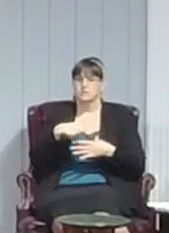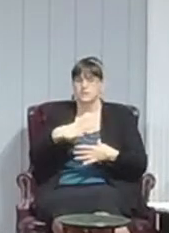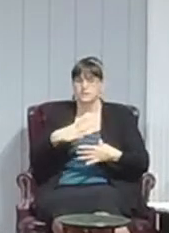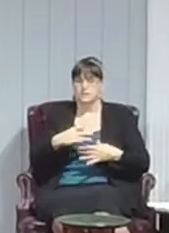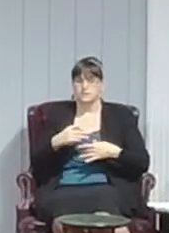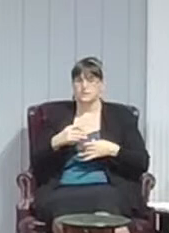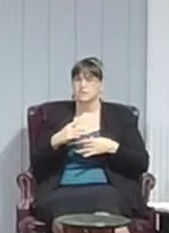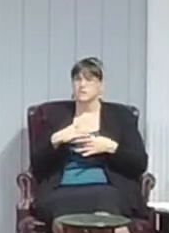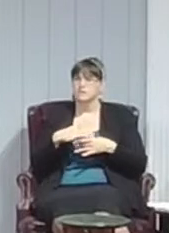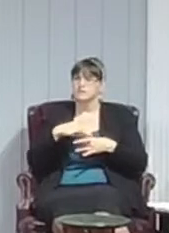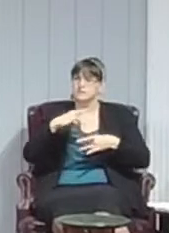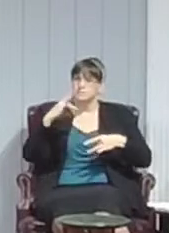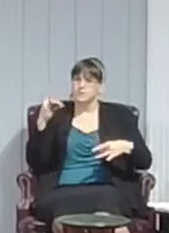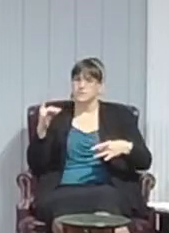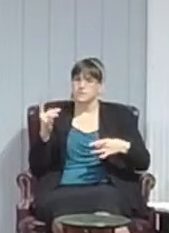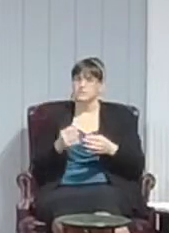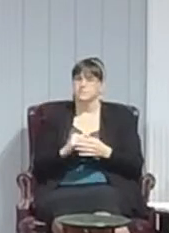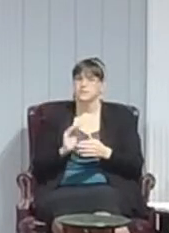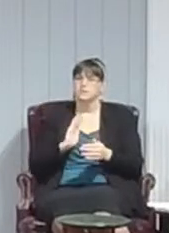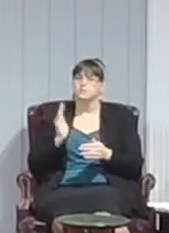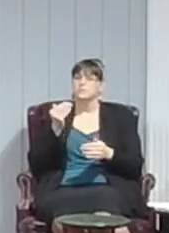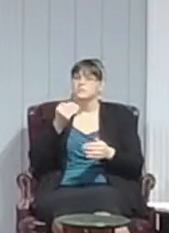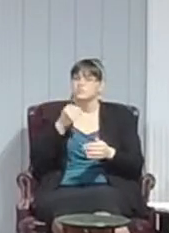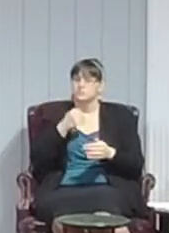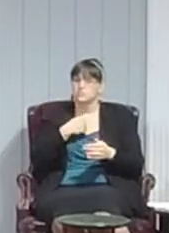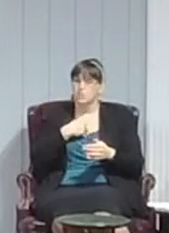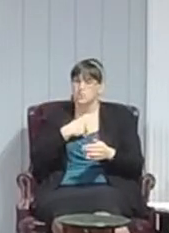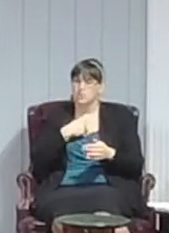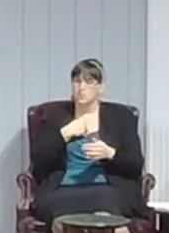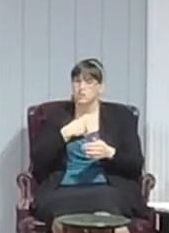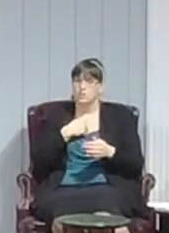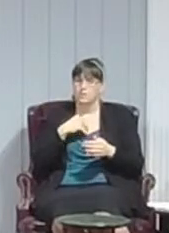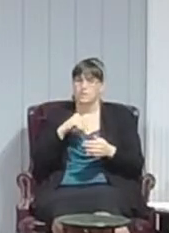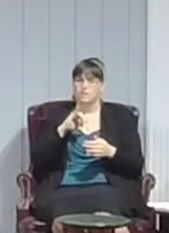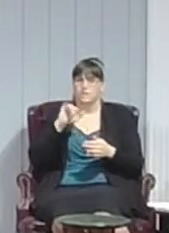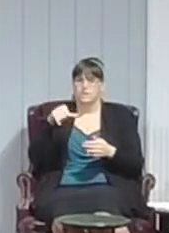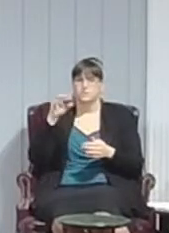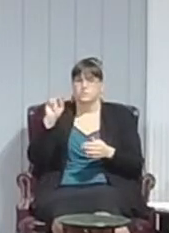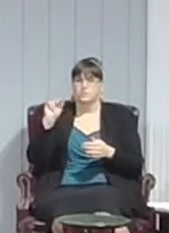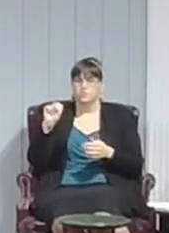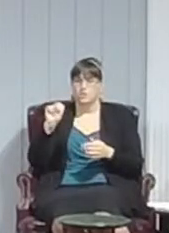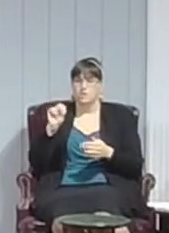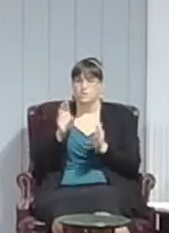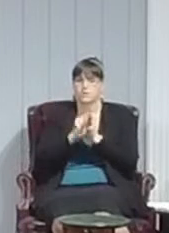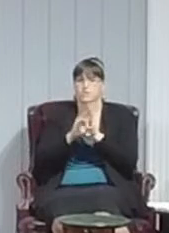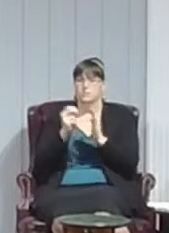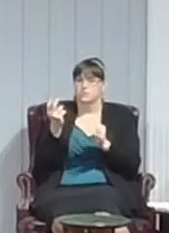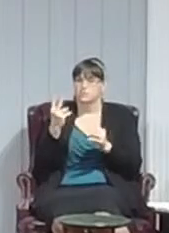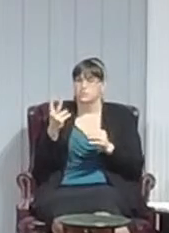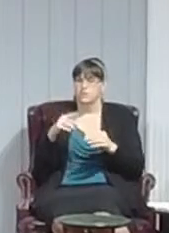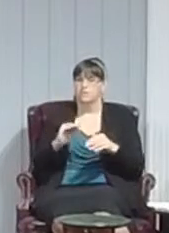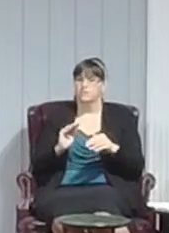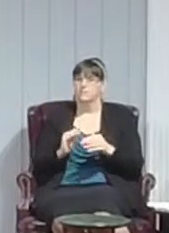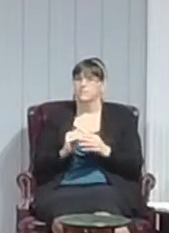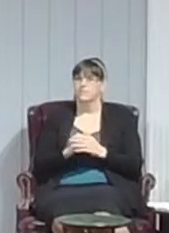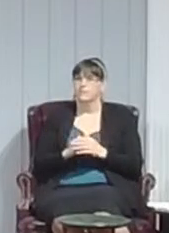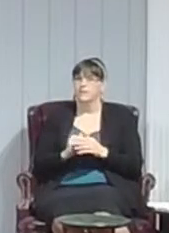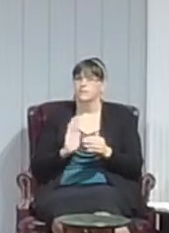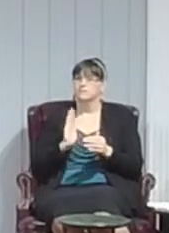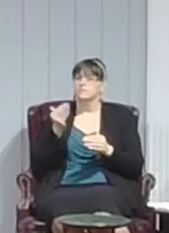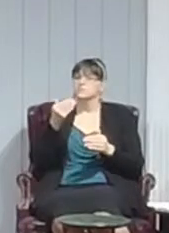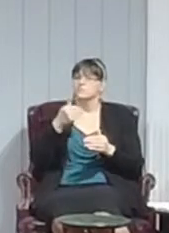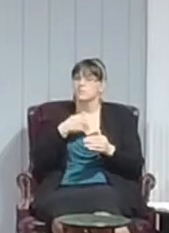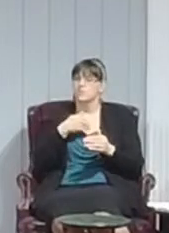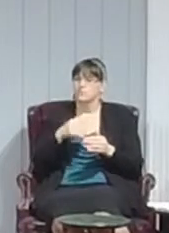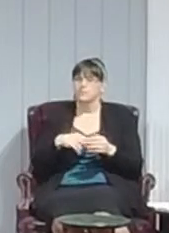by the way. He's troubled in his soul in John chapter 12. He's troubled in his spirit